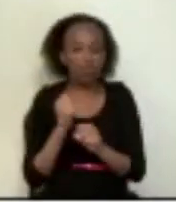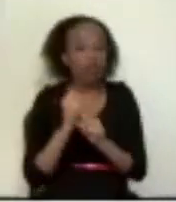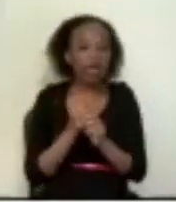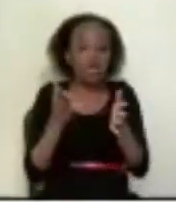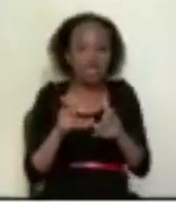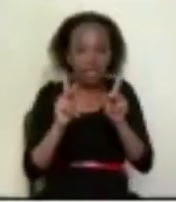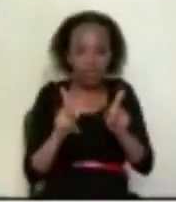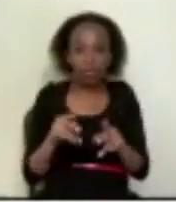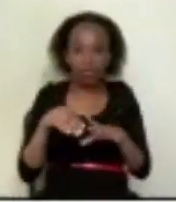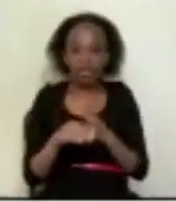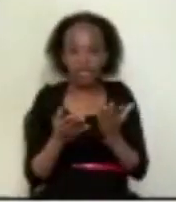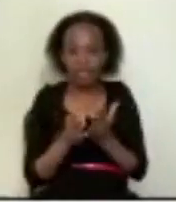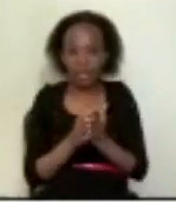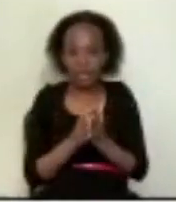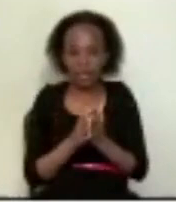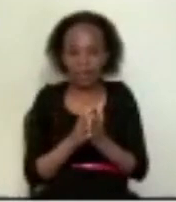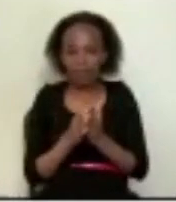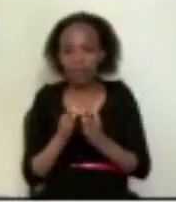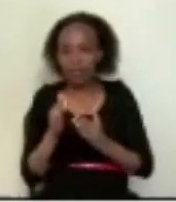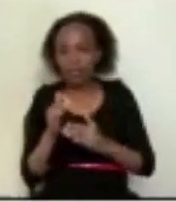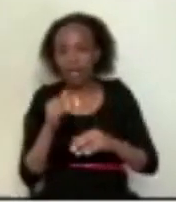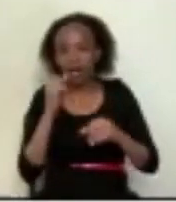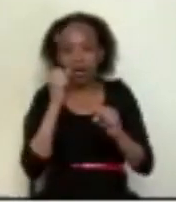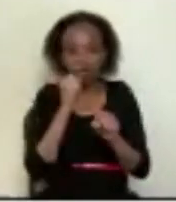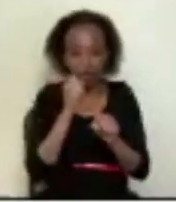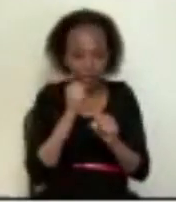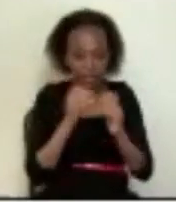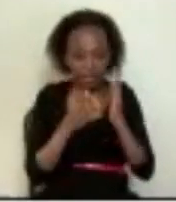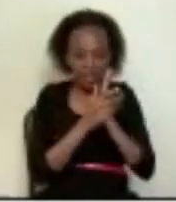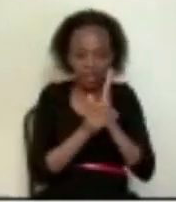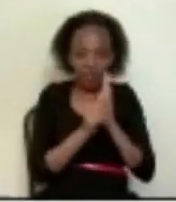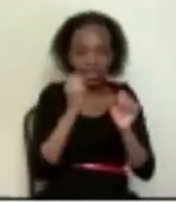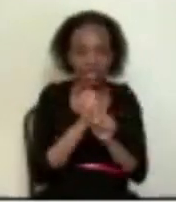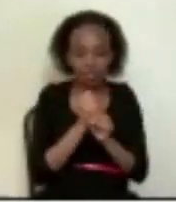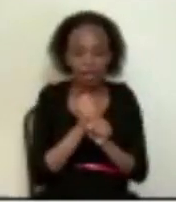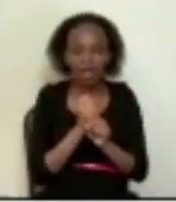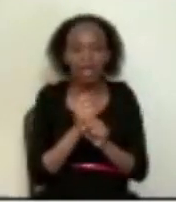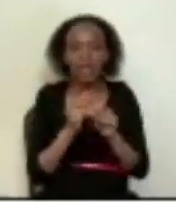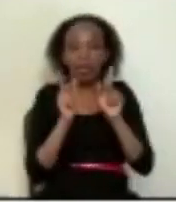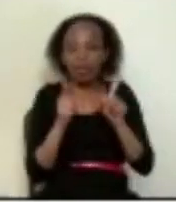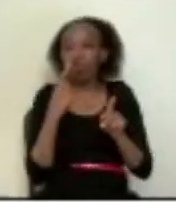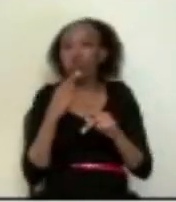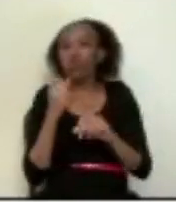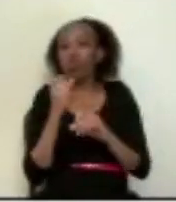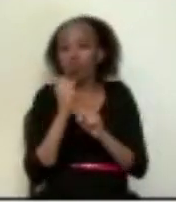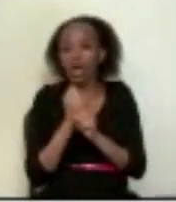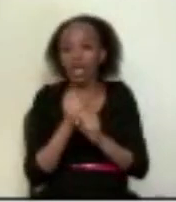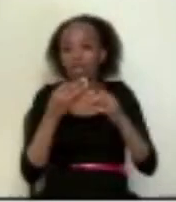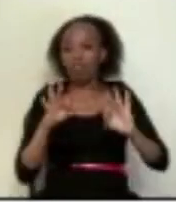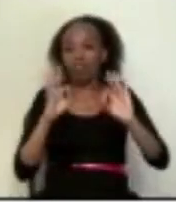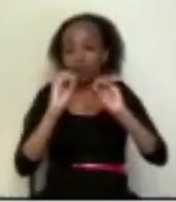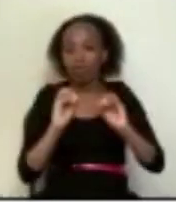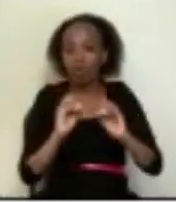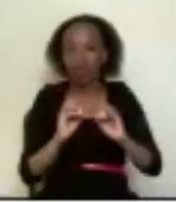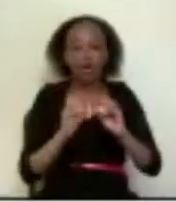are people in the unskilled labor, skilled labor, and because people who worked in the informal sector could no longer go to the markets and